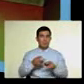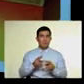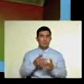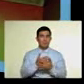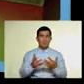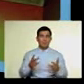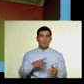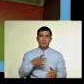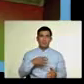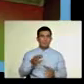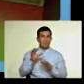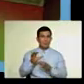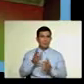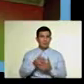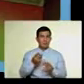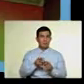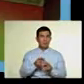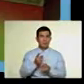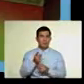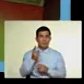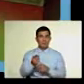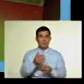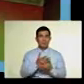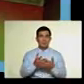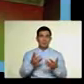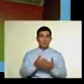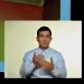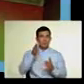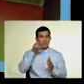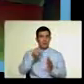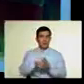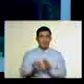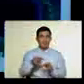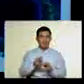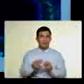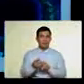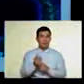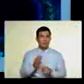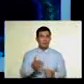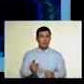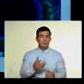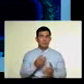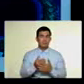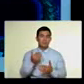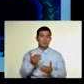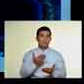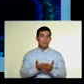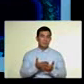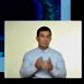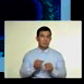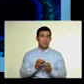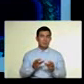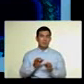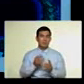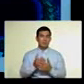orollarni, tog'larni, chekki okean botiqlarini hosil qiladi. Ularga misol qilib, Janubiy